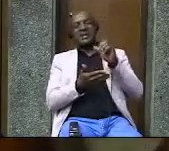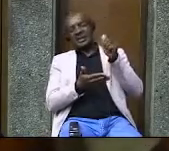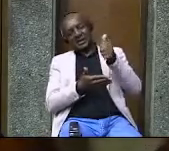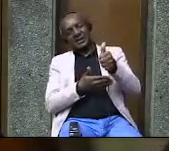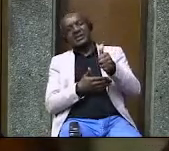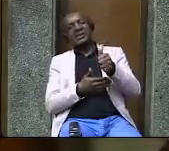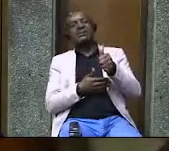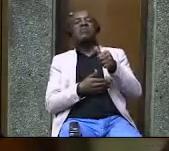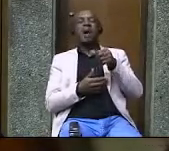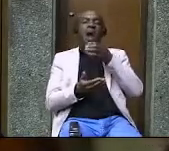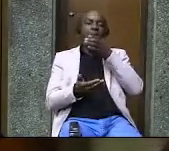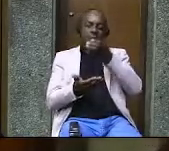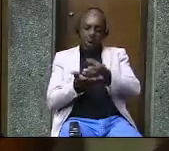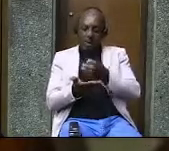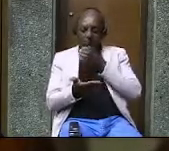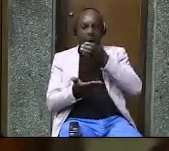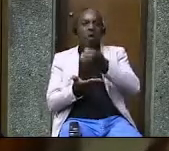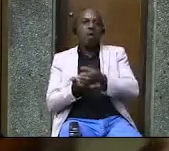to